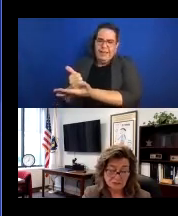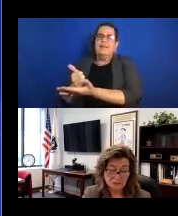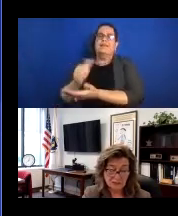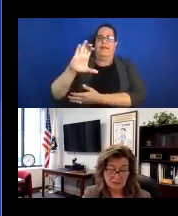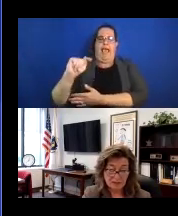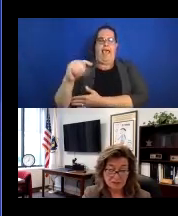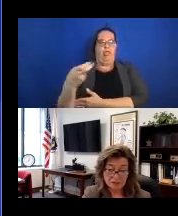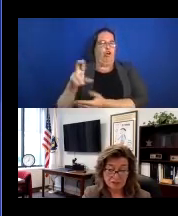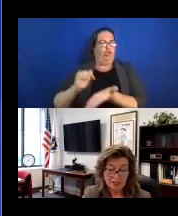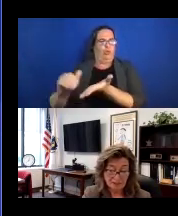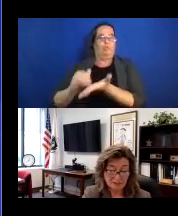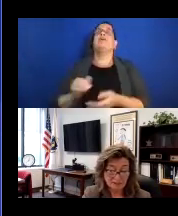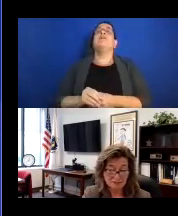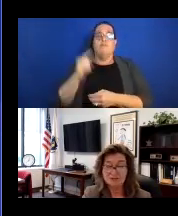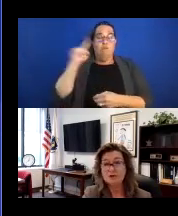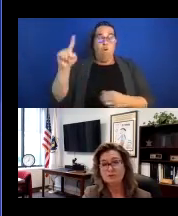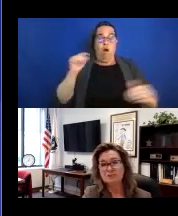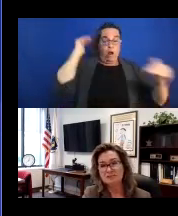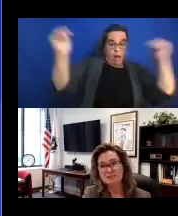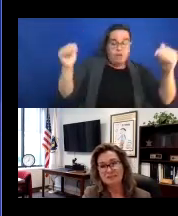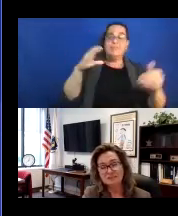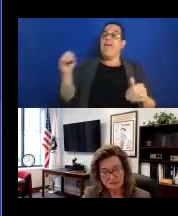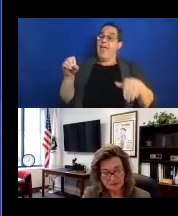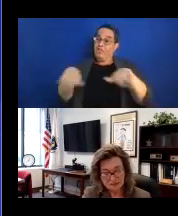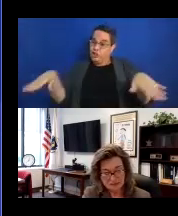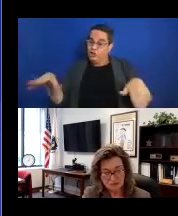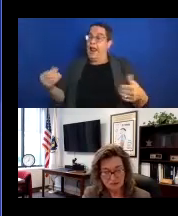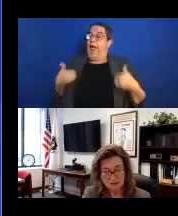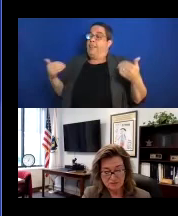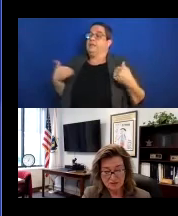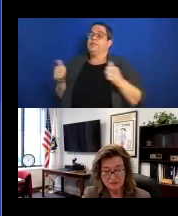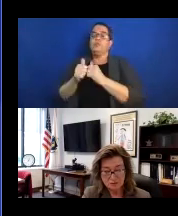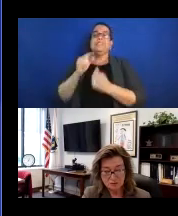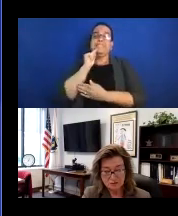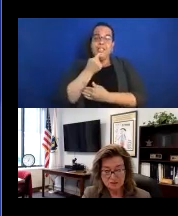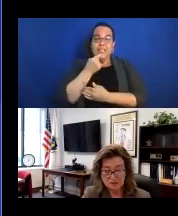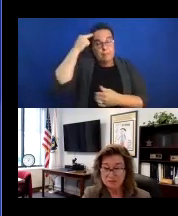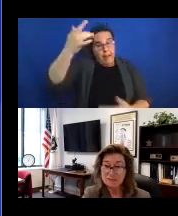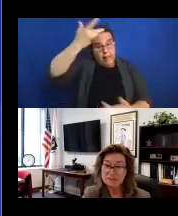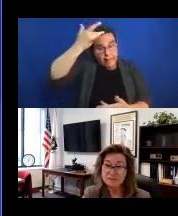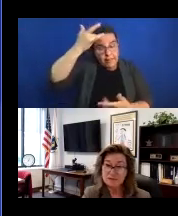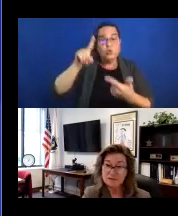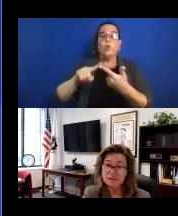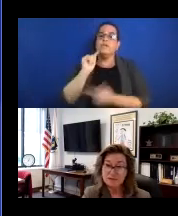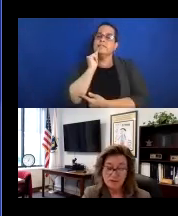adults and children and adolescents with serious illness or severe emotional